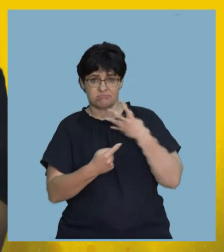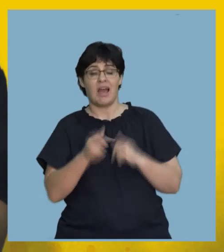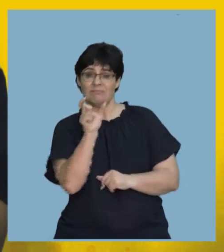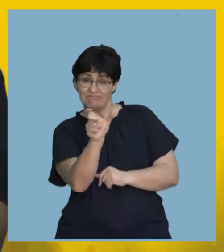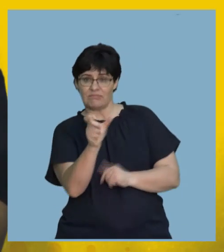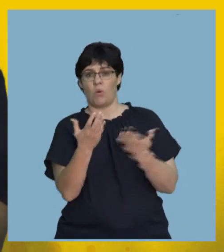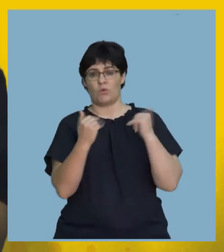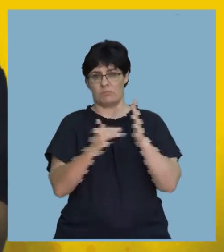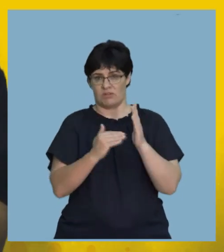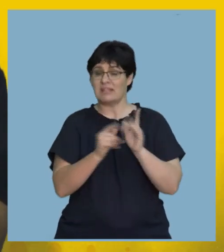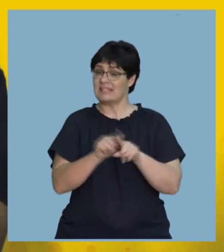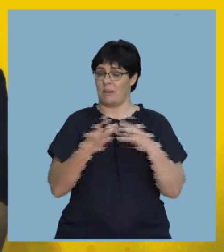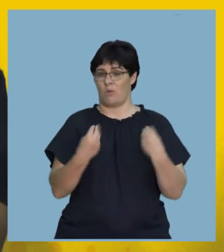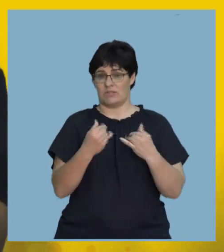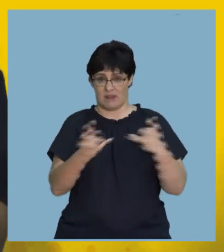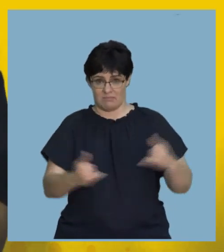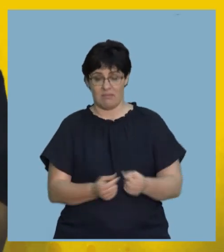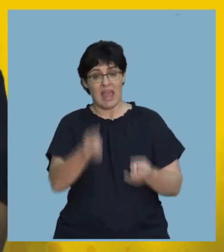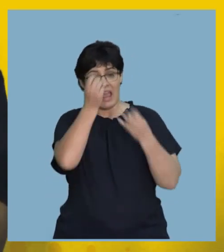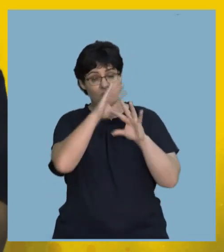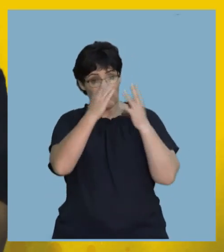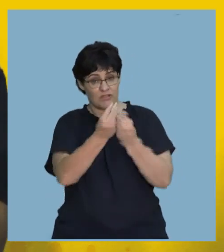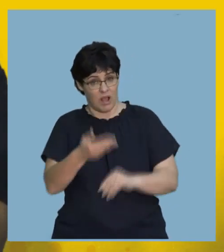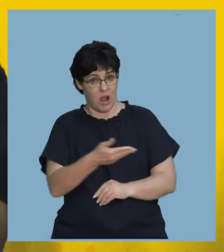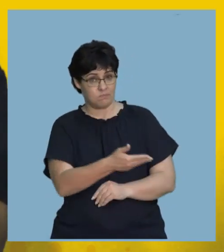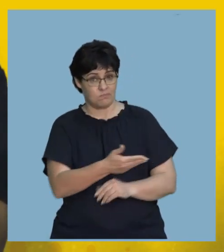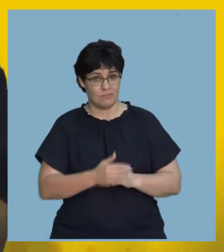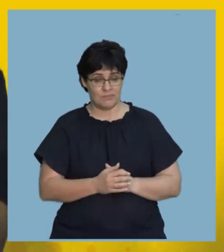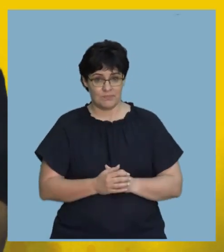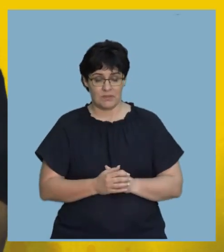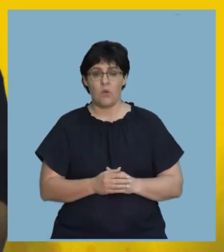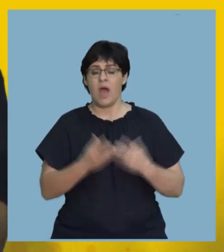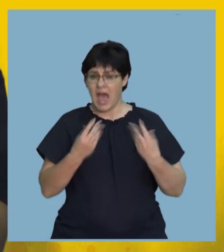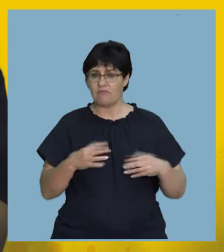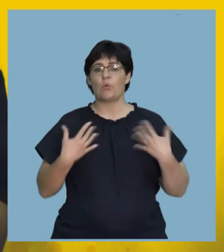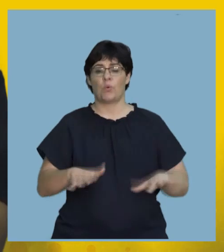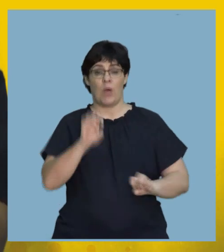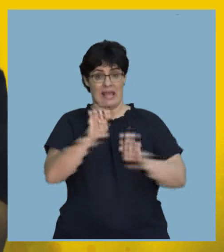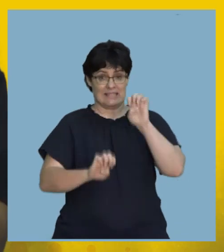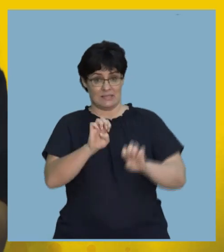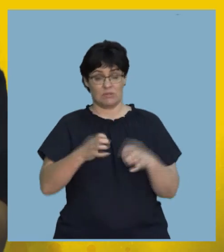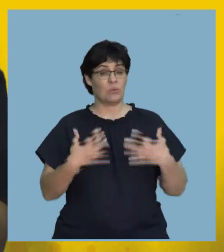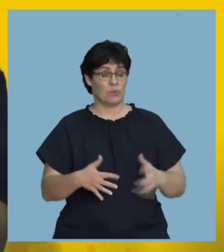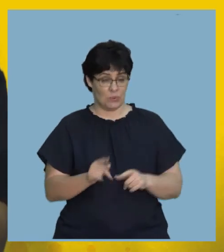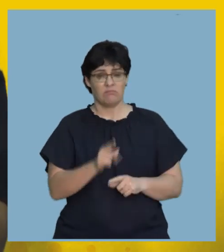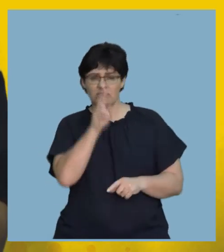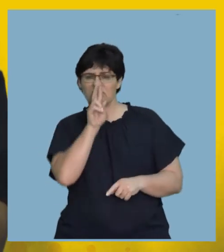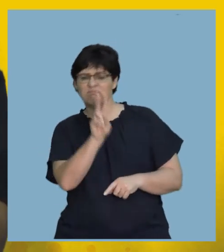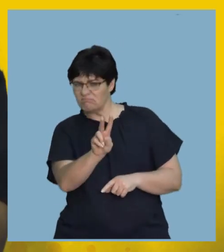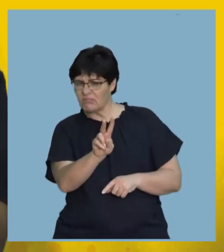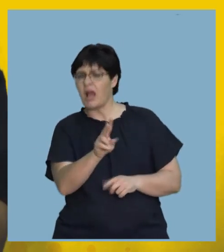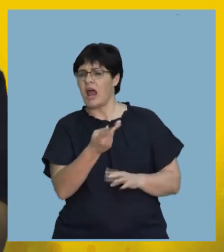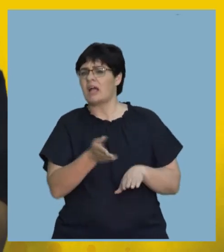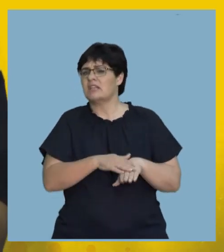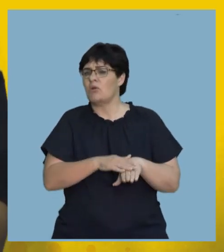our WhatsApp line. All of the details are on the screen. We've got a great assessment for you guys, so please check that out and download